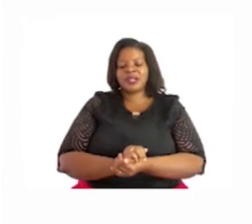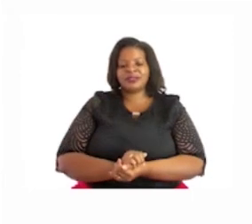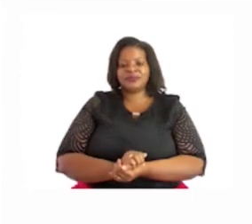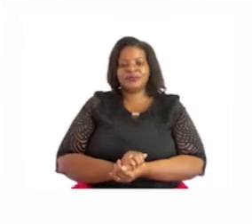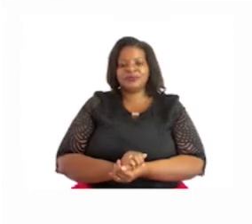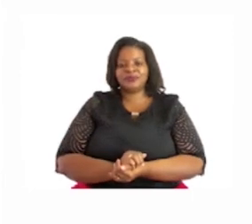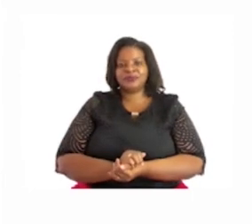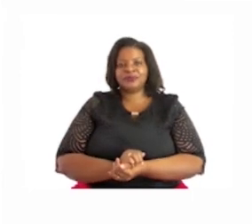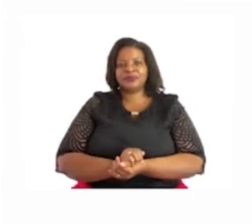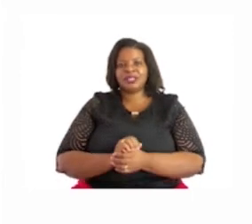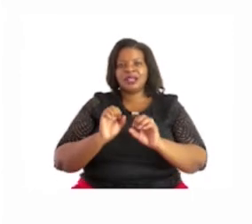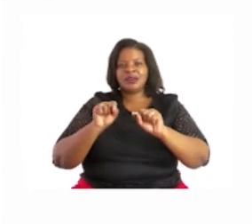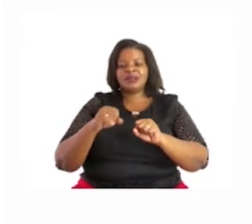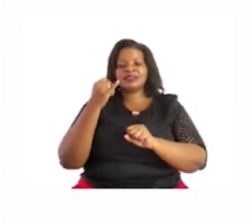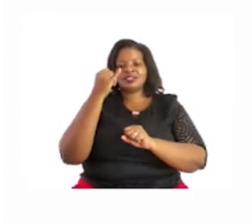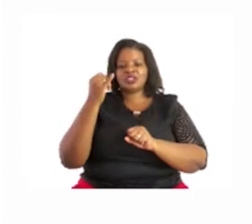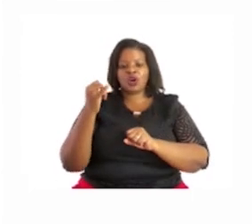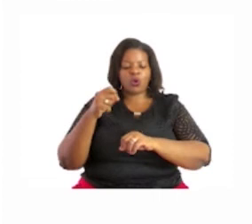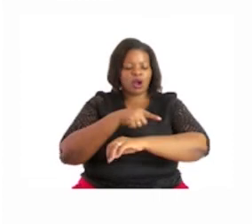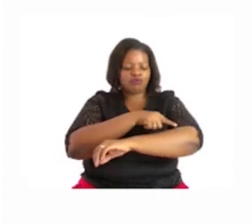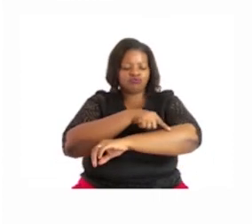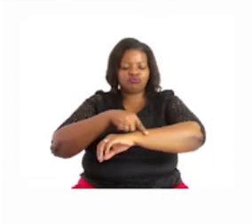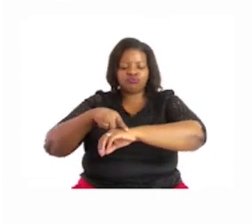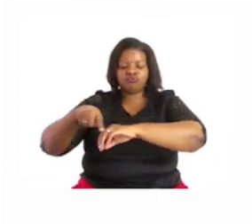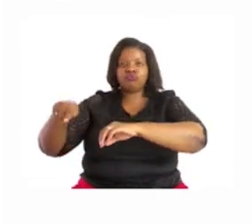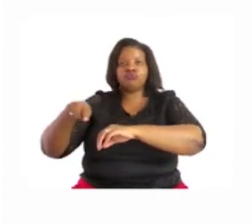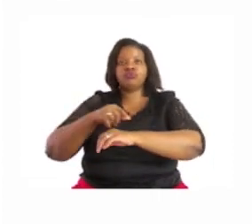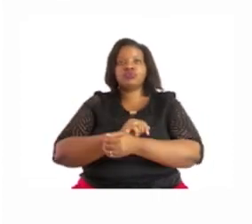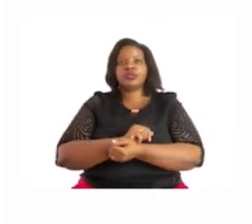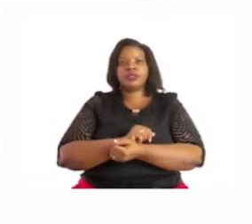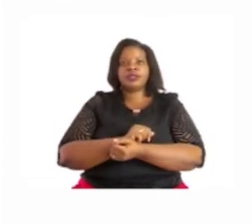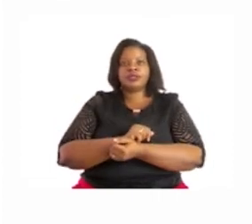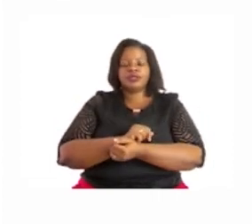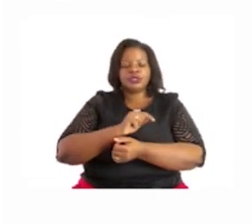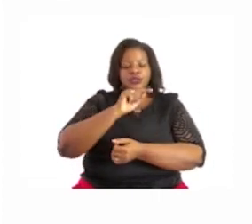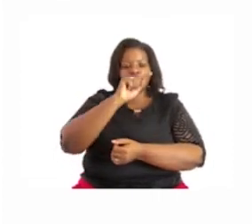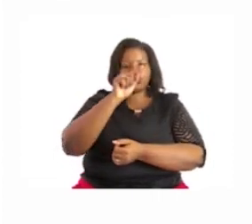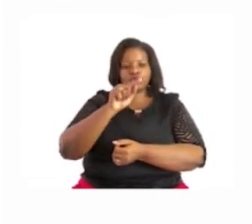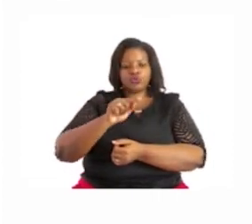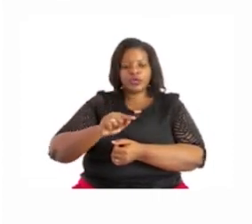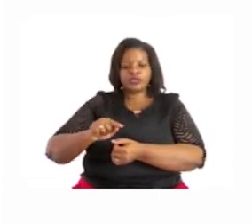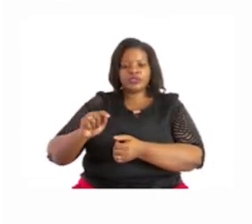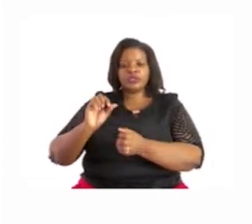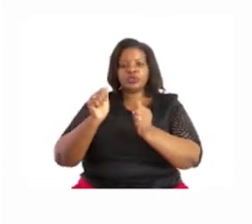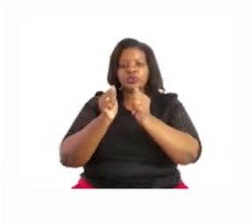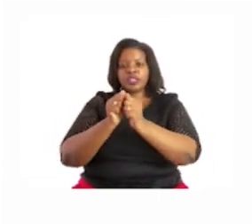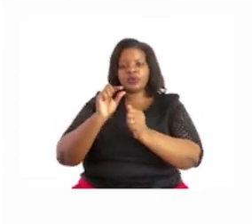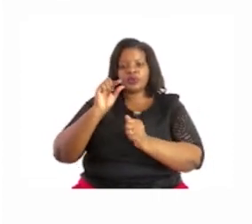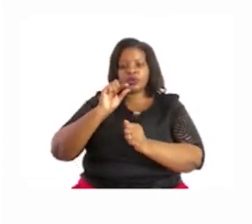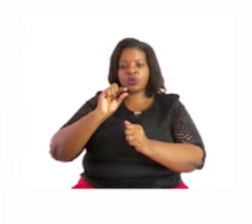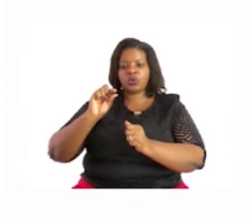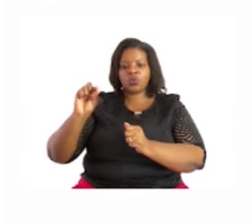You need to draw a solid line to match the numbers with the words. So what you have to